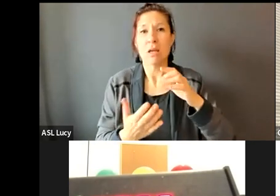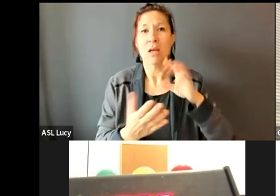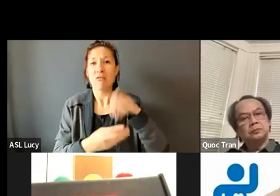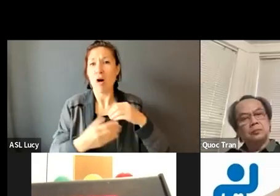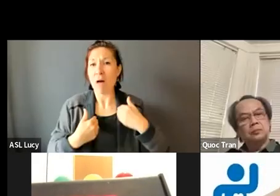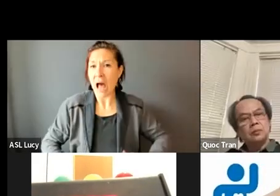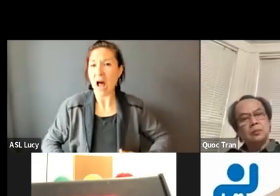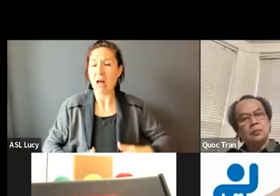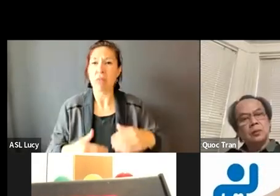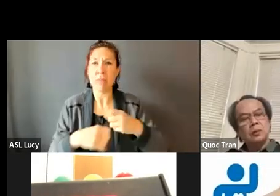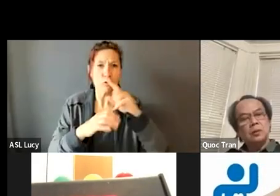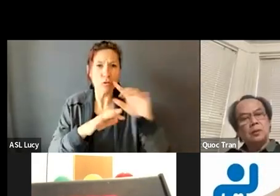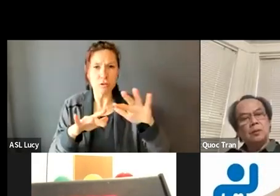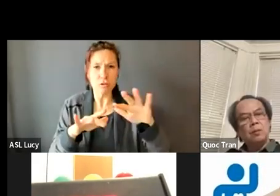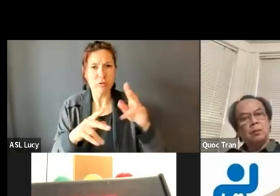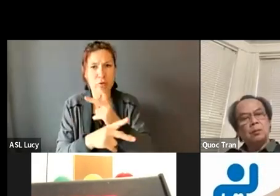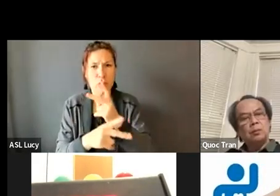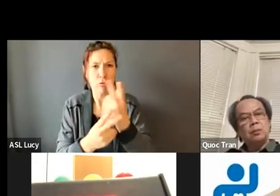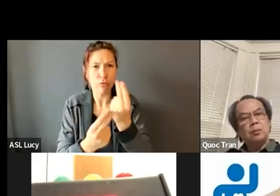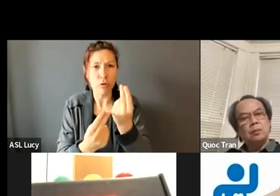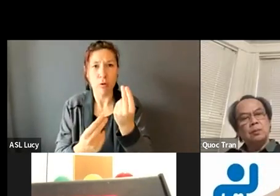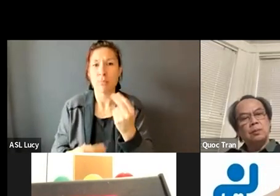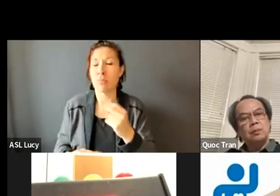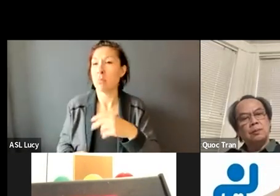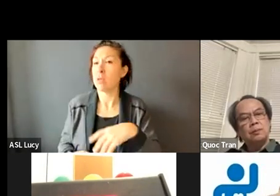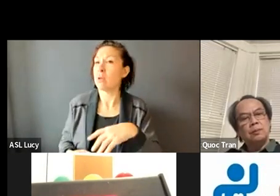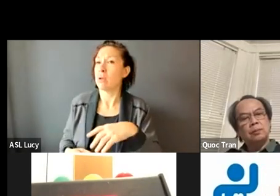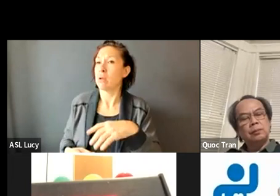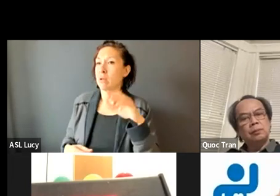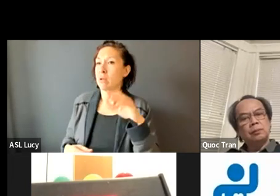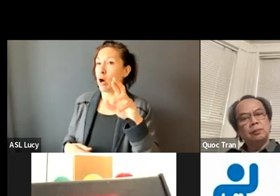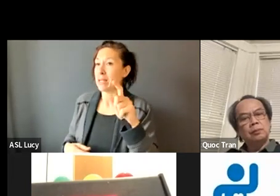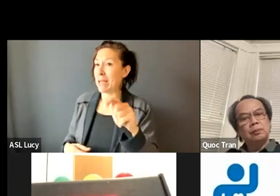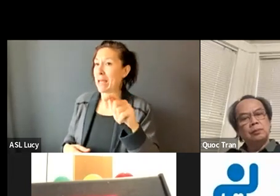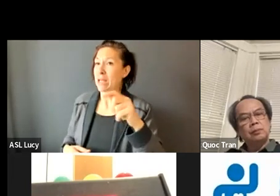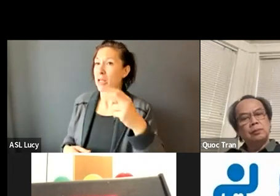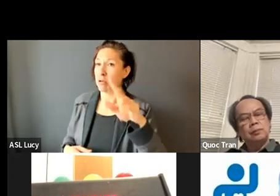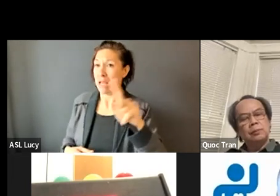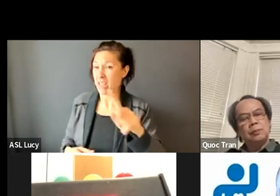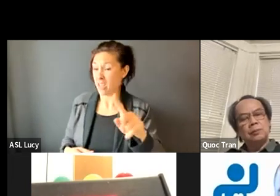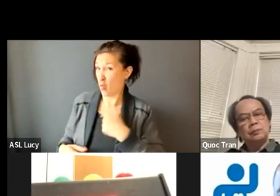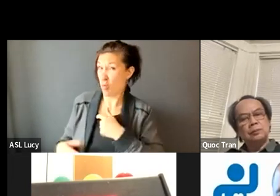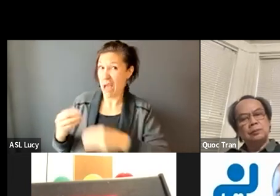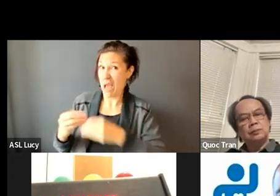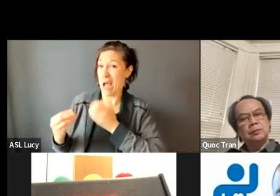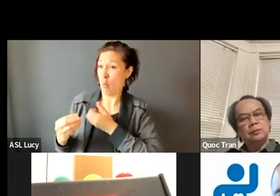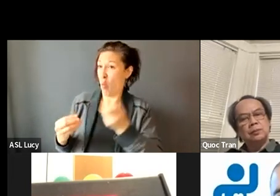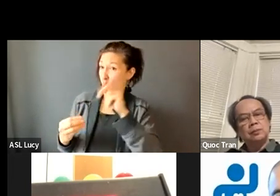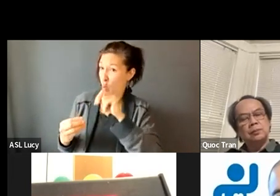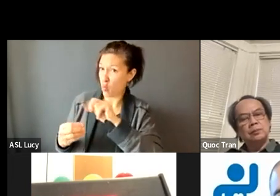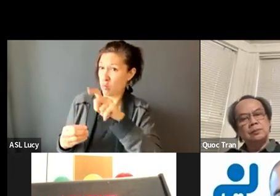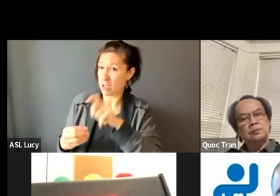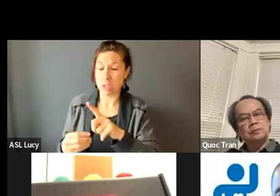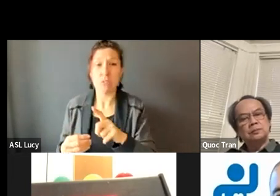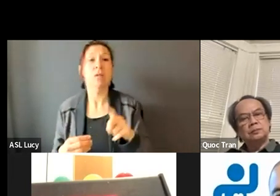last question here do we did we add questions to the survey because that seems to be it is optional um uh districts are allowed to add